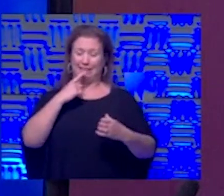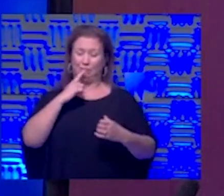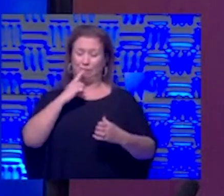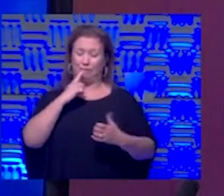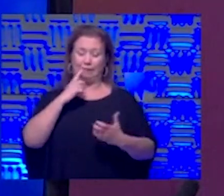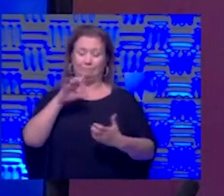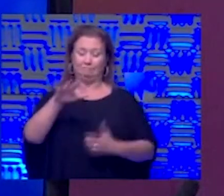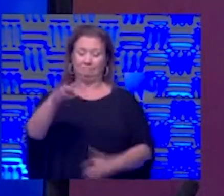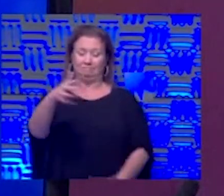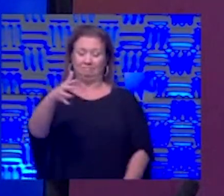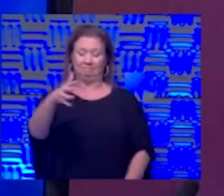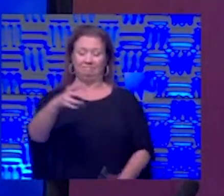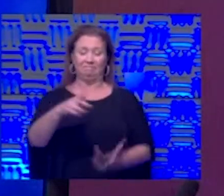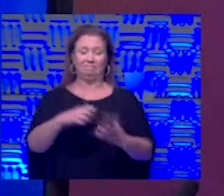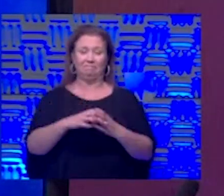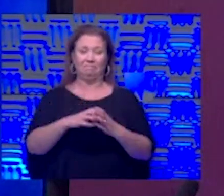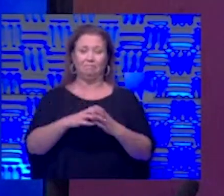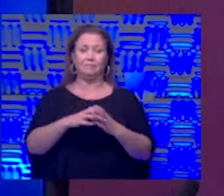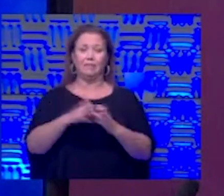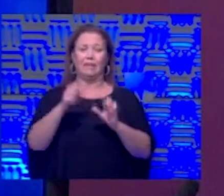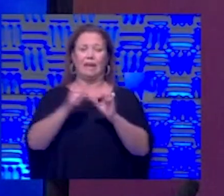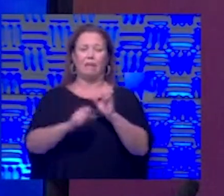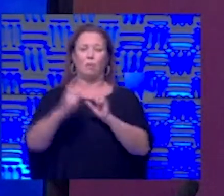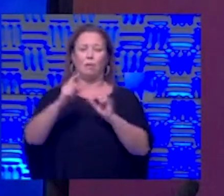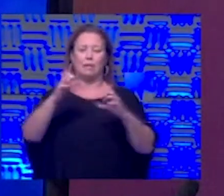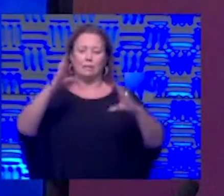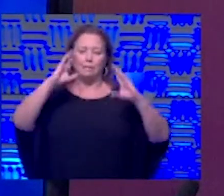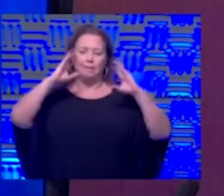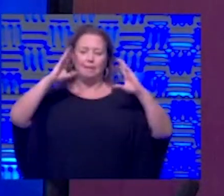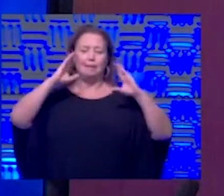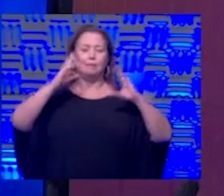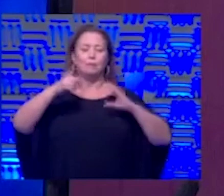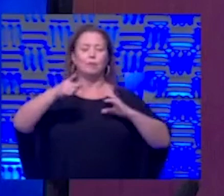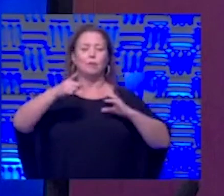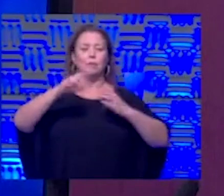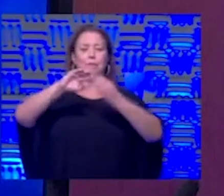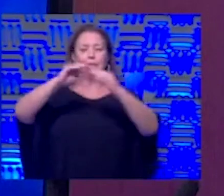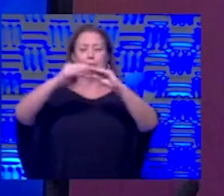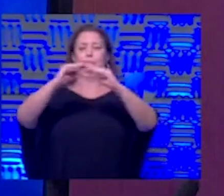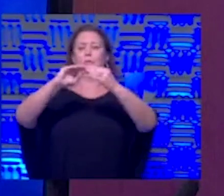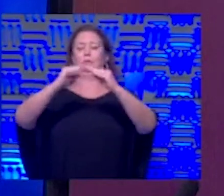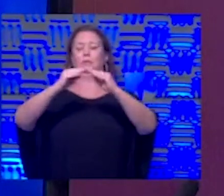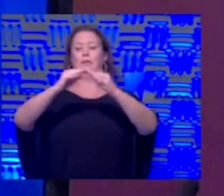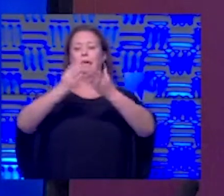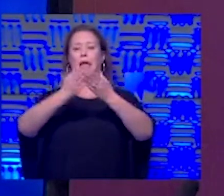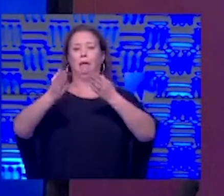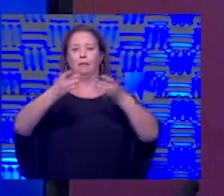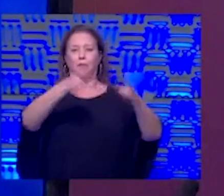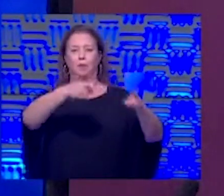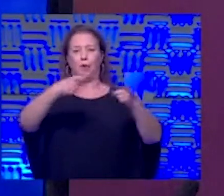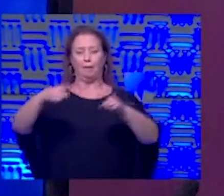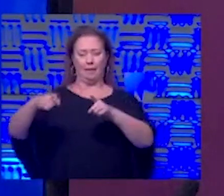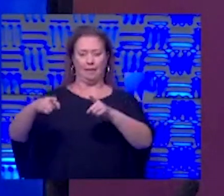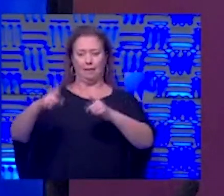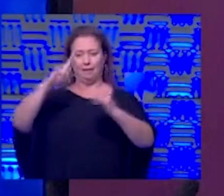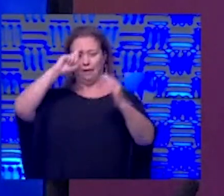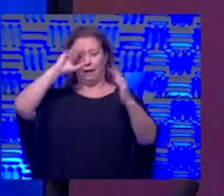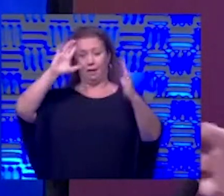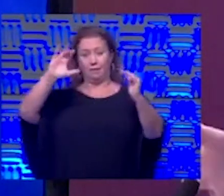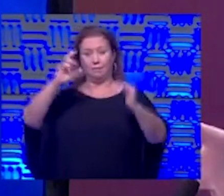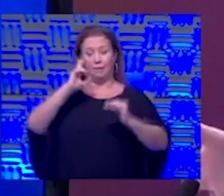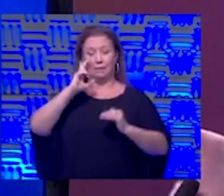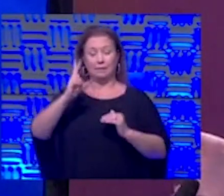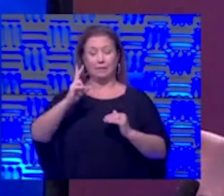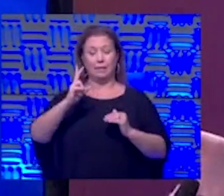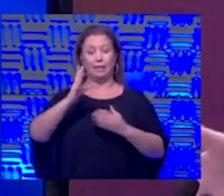dicey. Everybody's going to have to pay attention, and it's to the numbers, how things are going, and I expect to